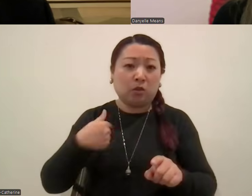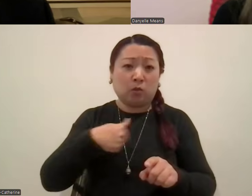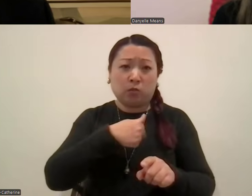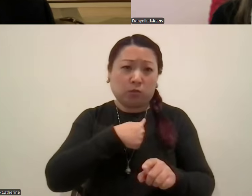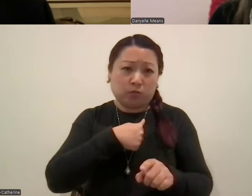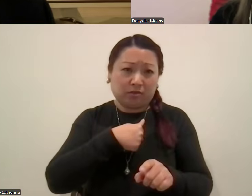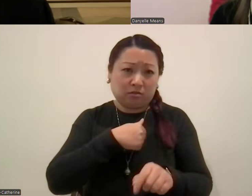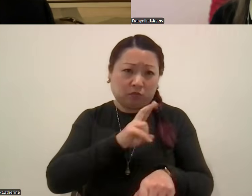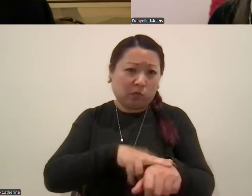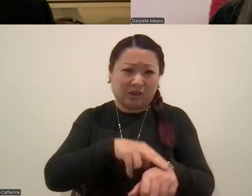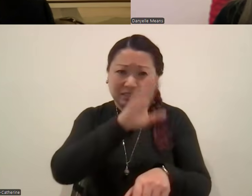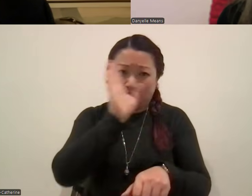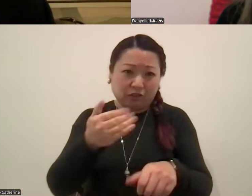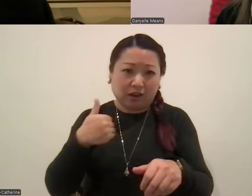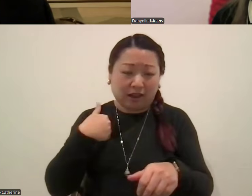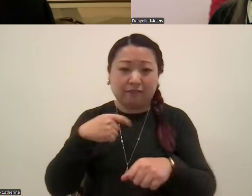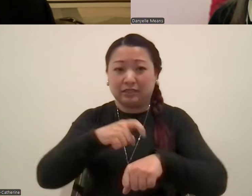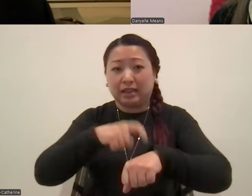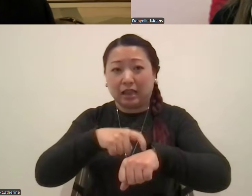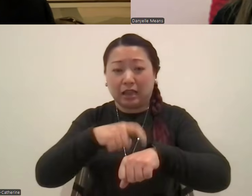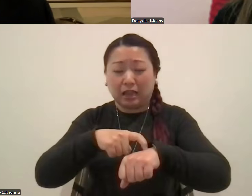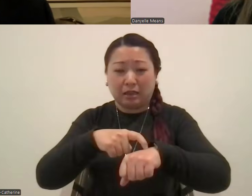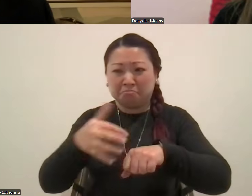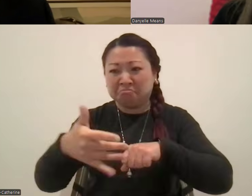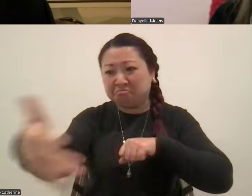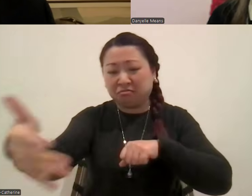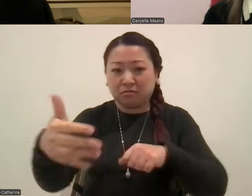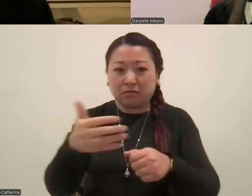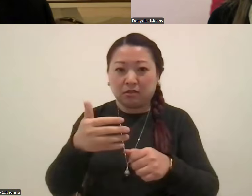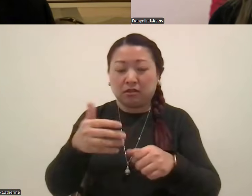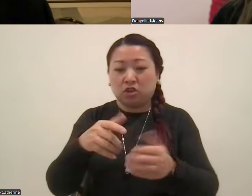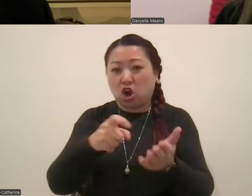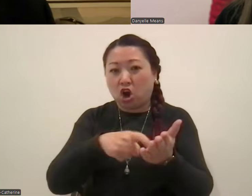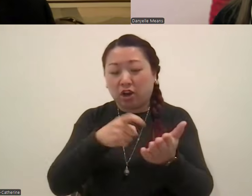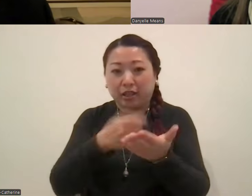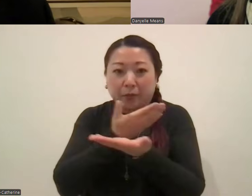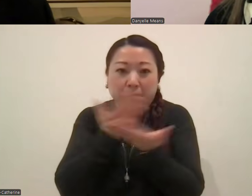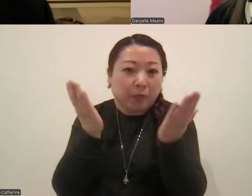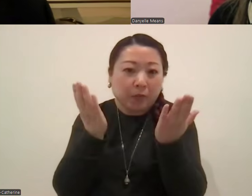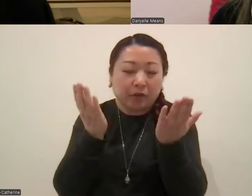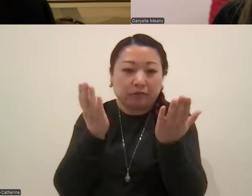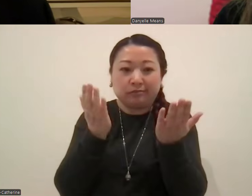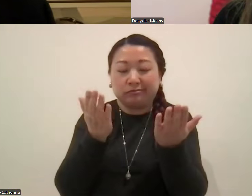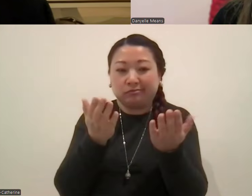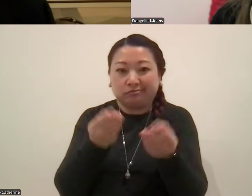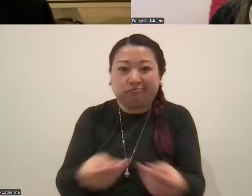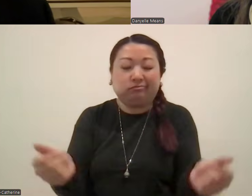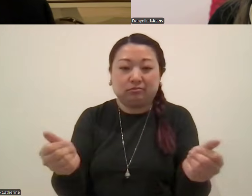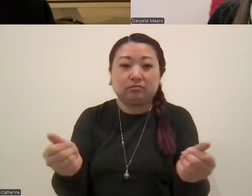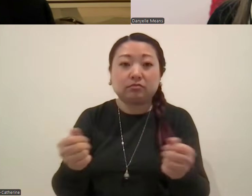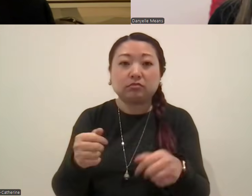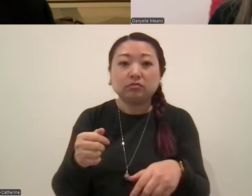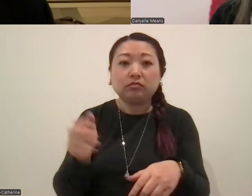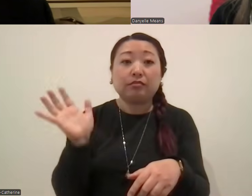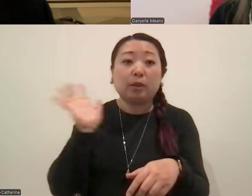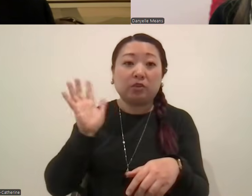time when we're not doing archaeology. And when I studied anthropology, one of the things